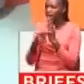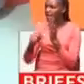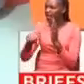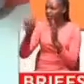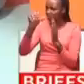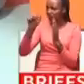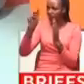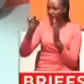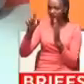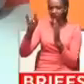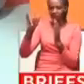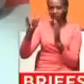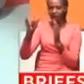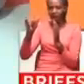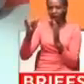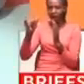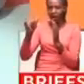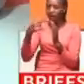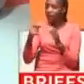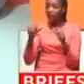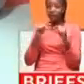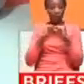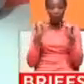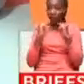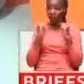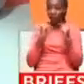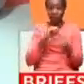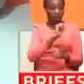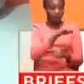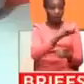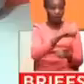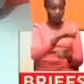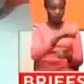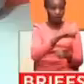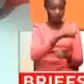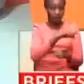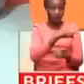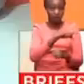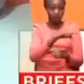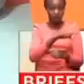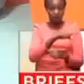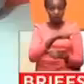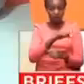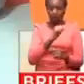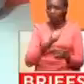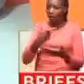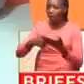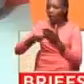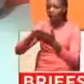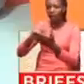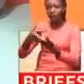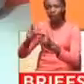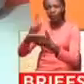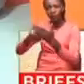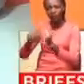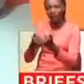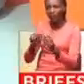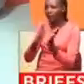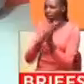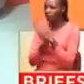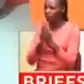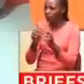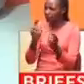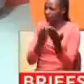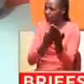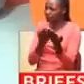probably, as you say, this is a priest, mm-hmm. witchcraft mm-hmm. priest. Yeah. What exactly happened? Narrate to us the story of that